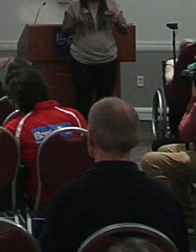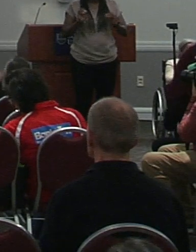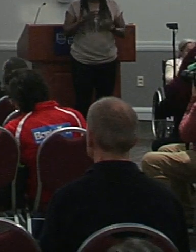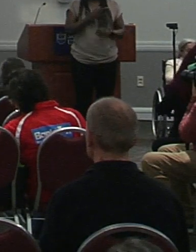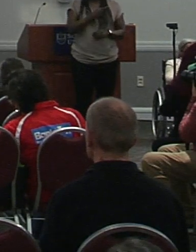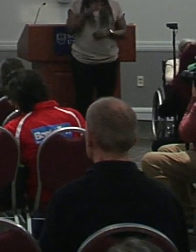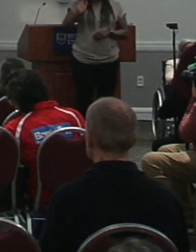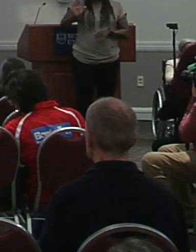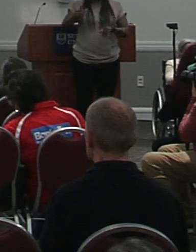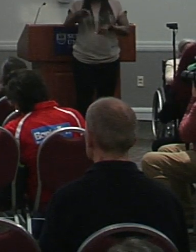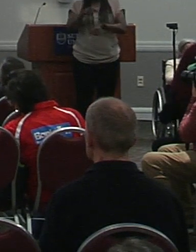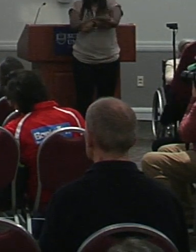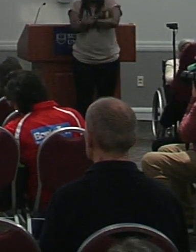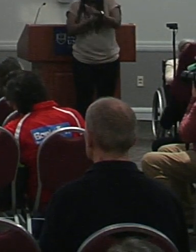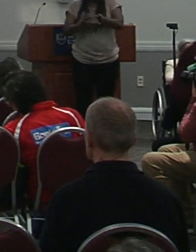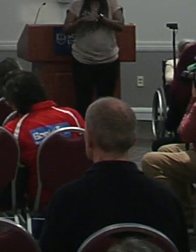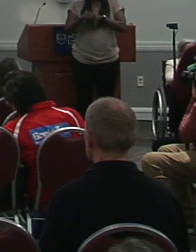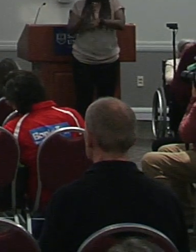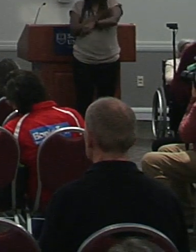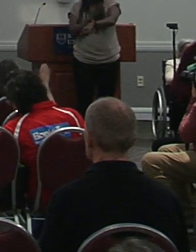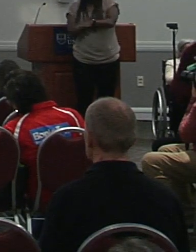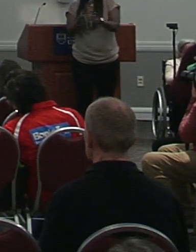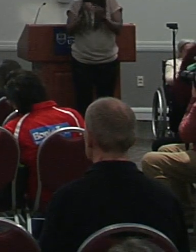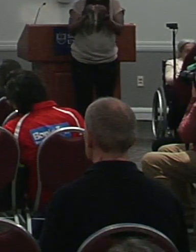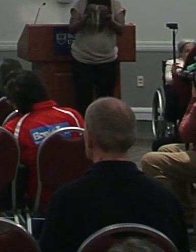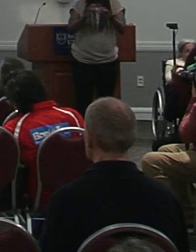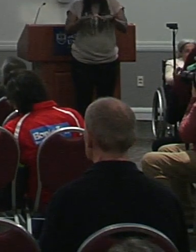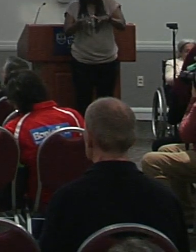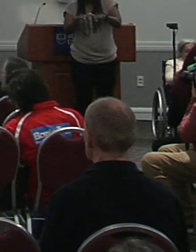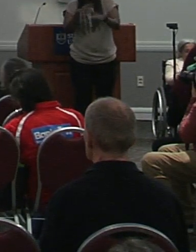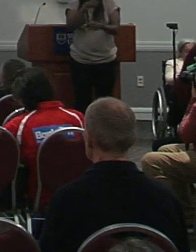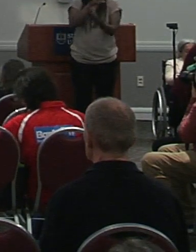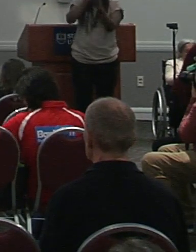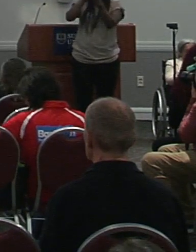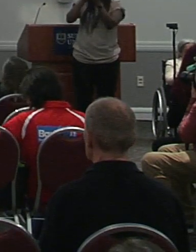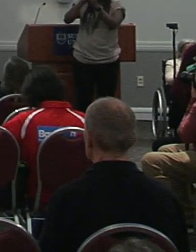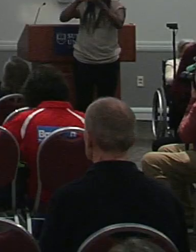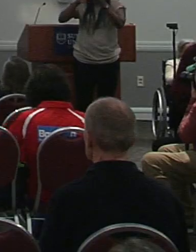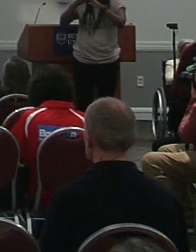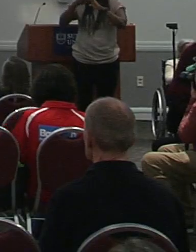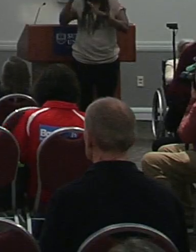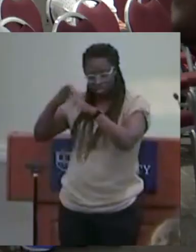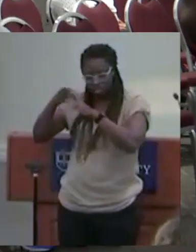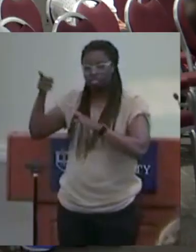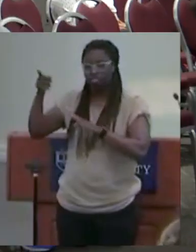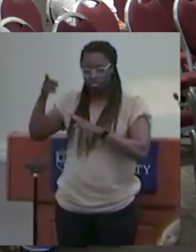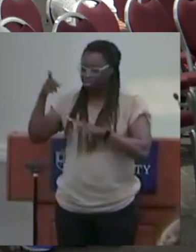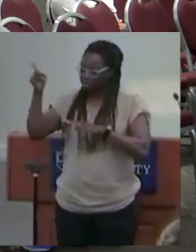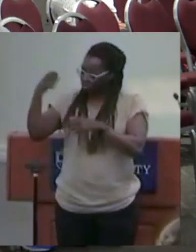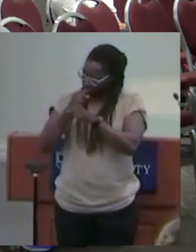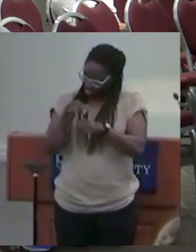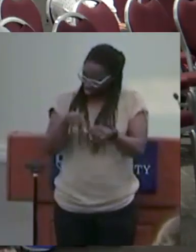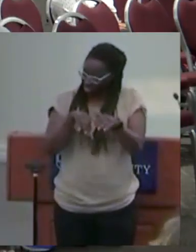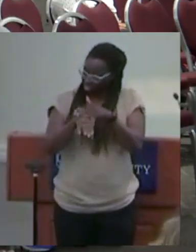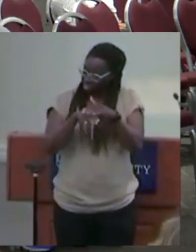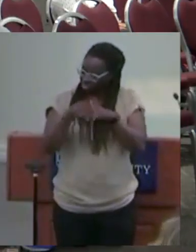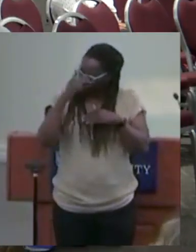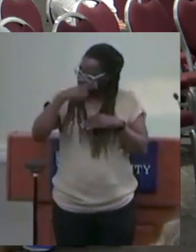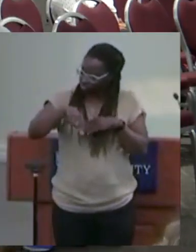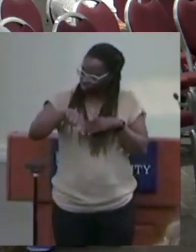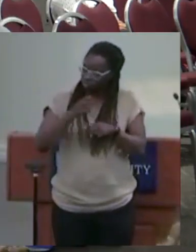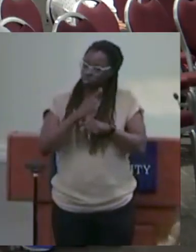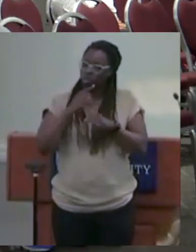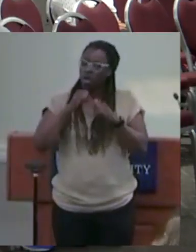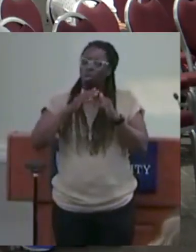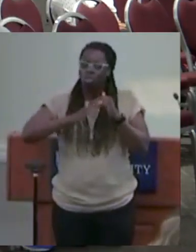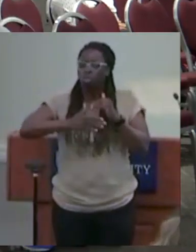able to work with the city to get an accessible path of travel in asphalt put on the plaza